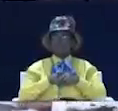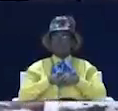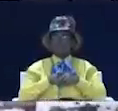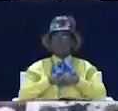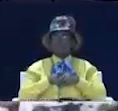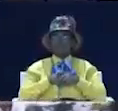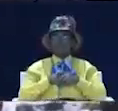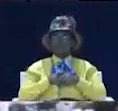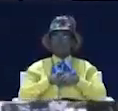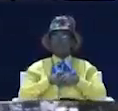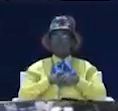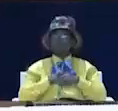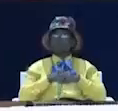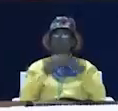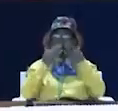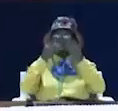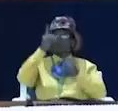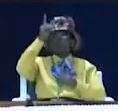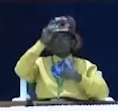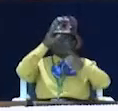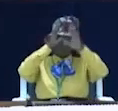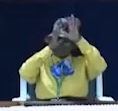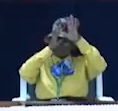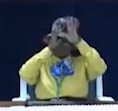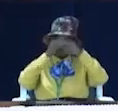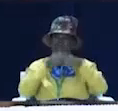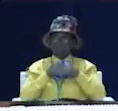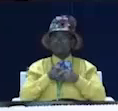Oh my, oh my.